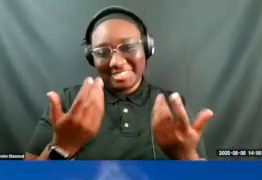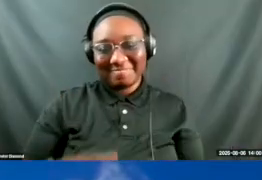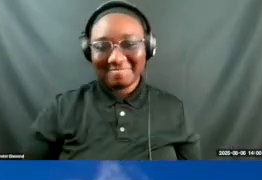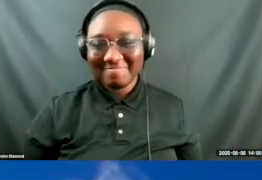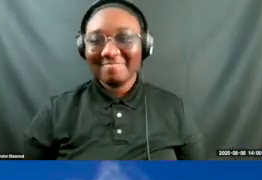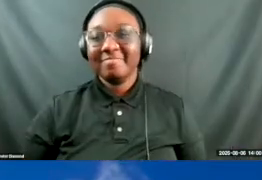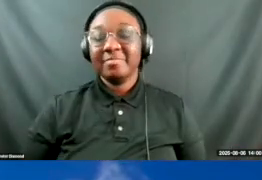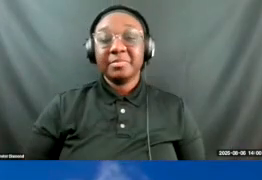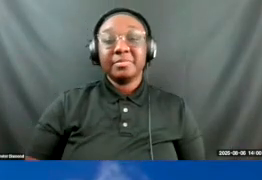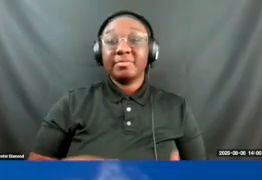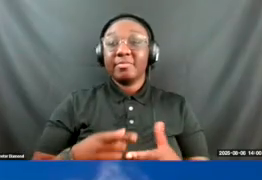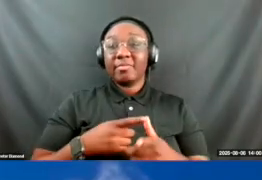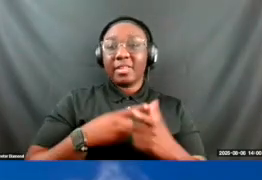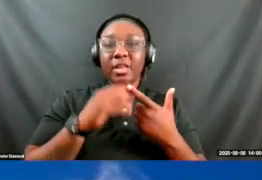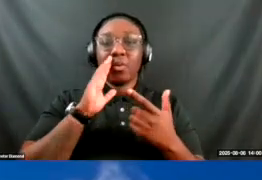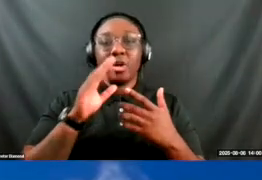projects.